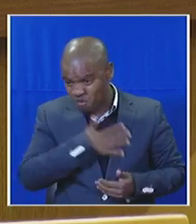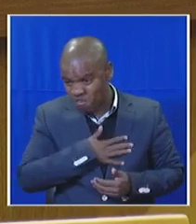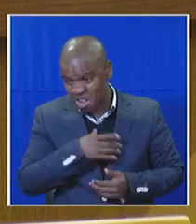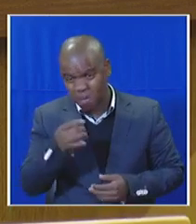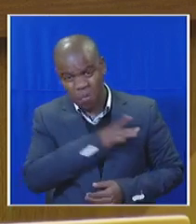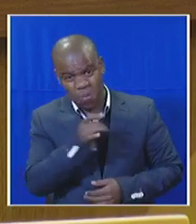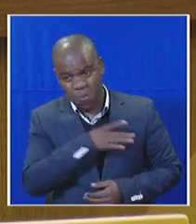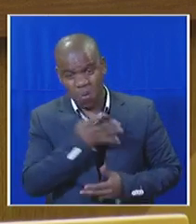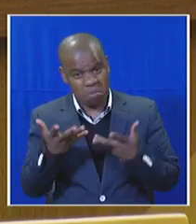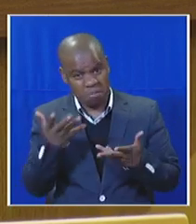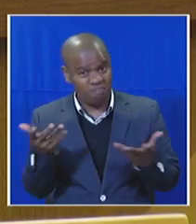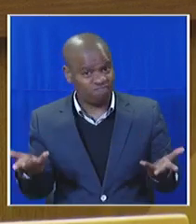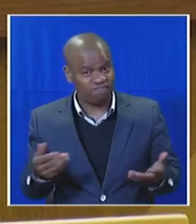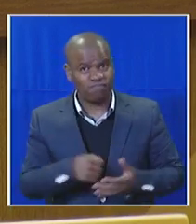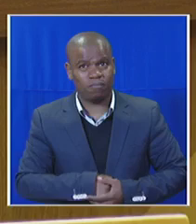Speaker.